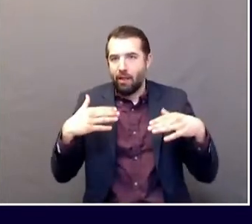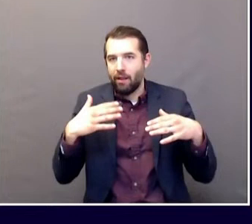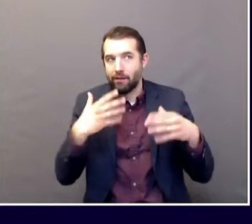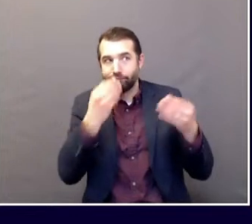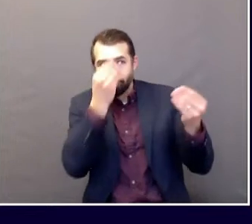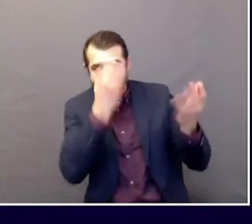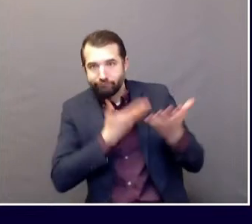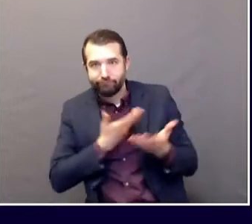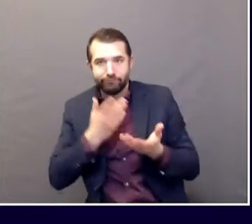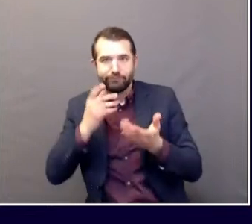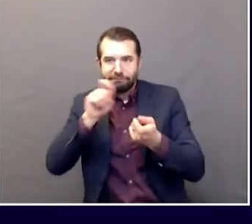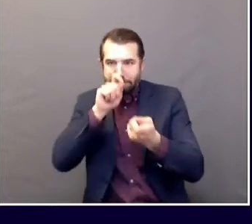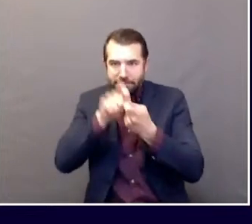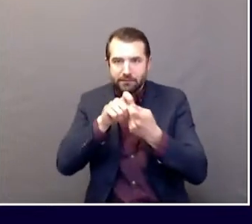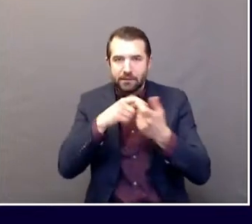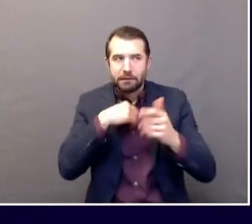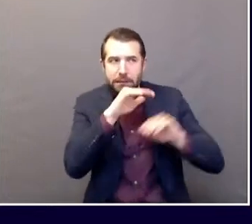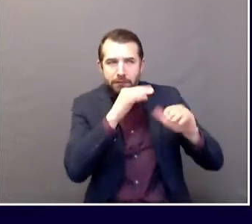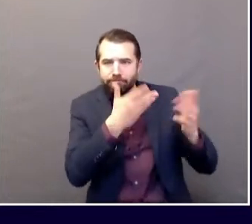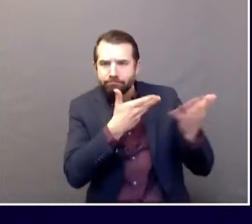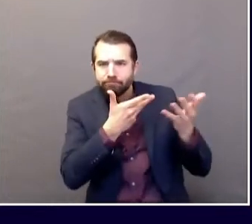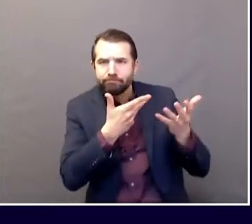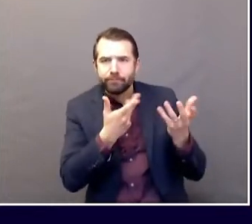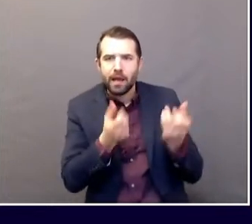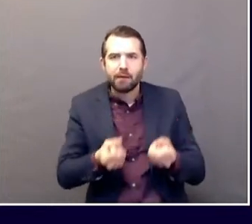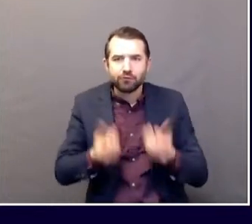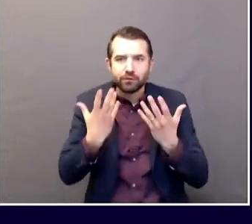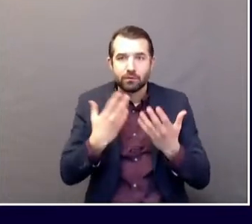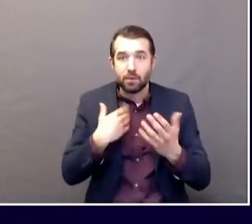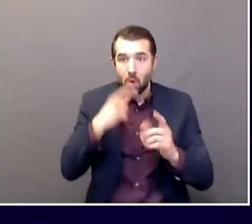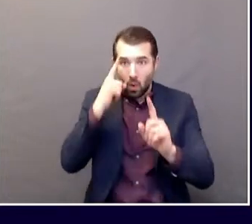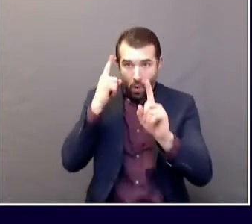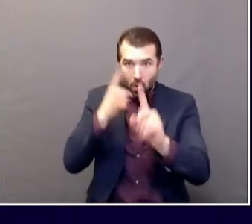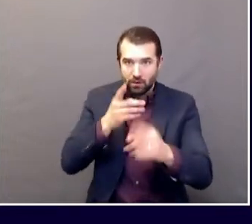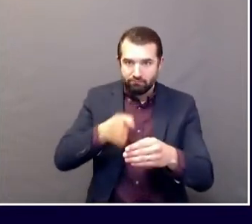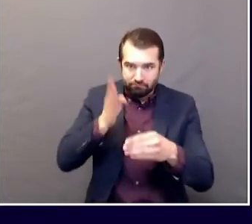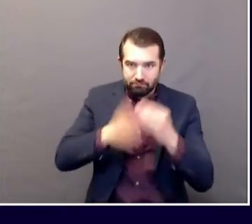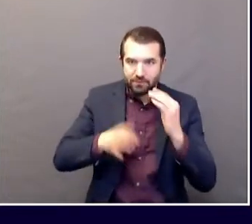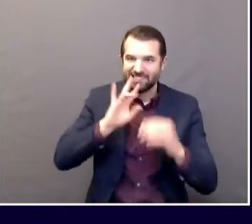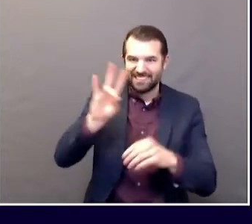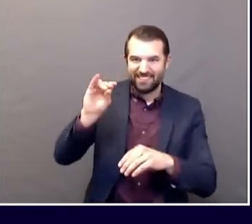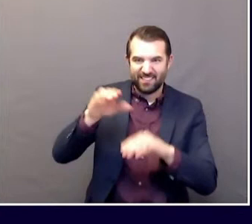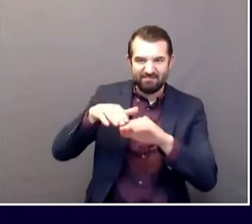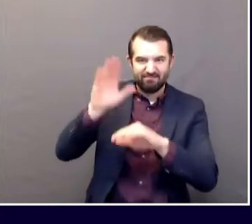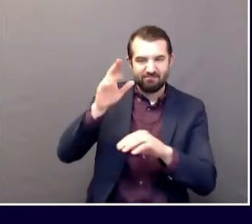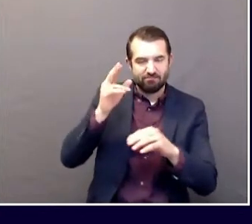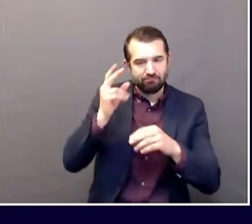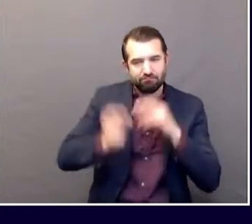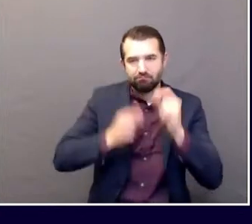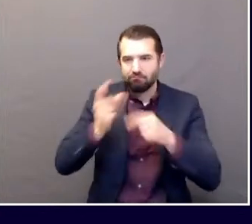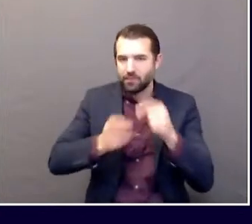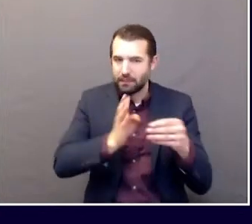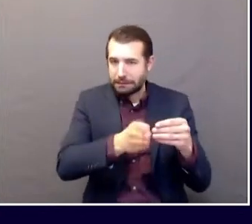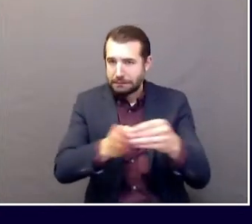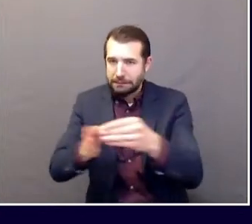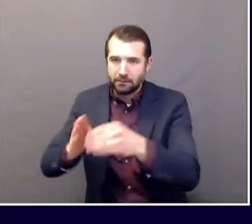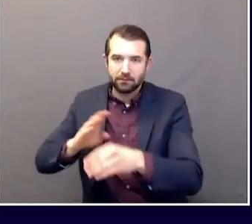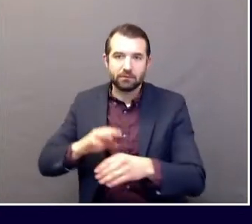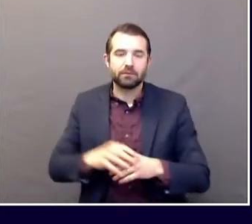to finish this group of 70 and older through the channels that we've established. We're getting closer, but we're not quite there